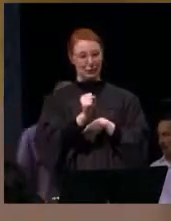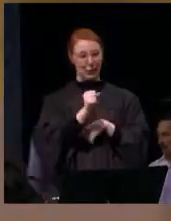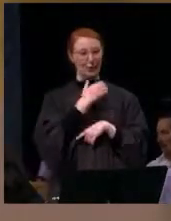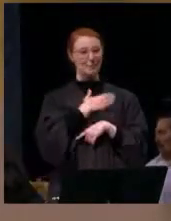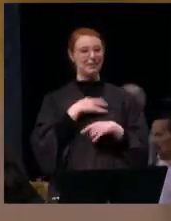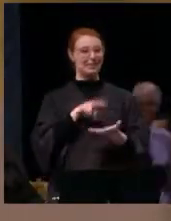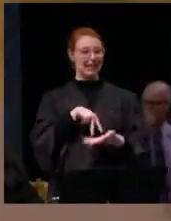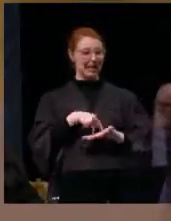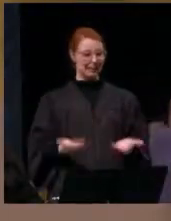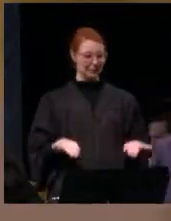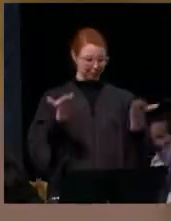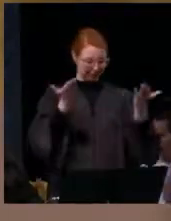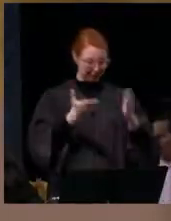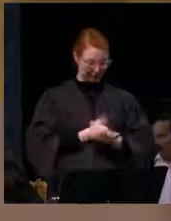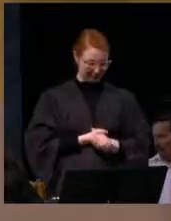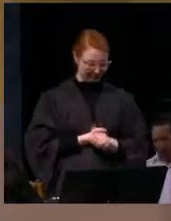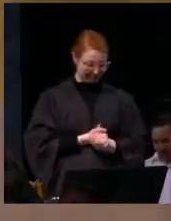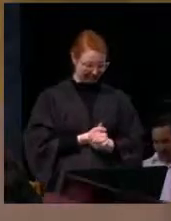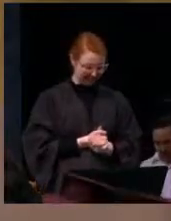School please stand?